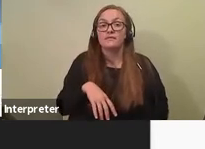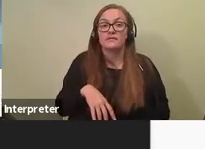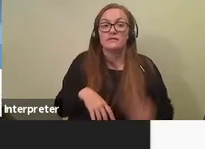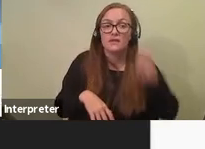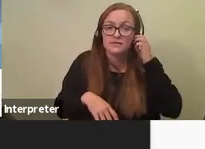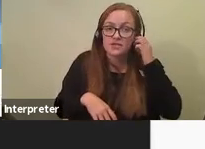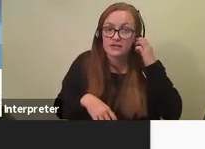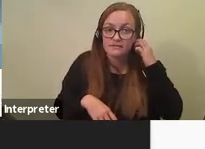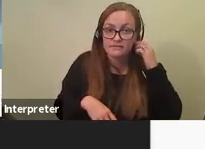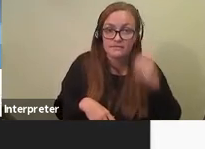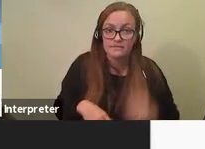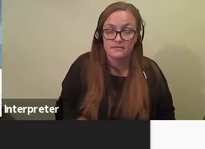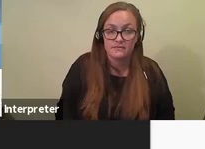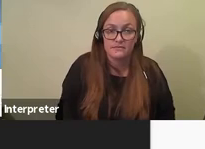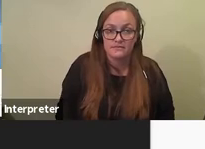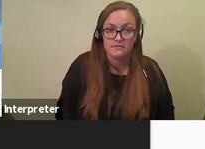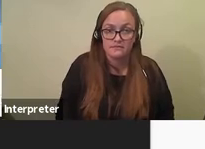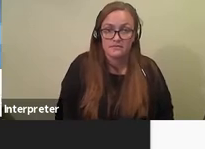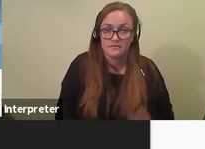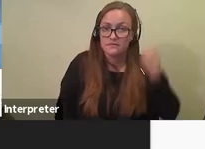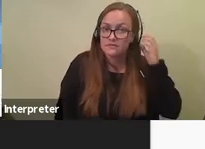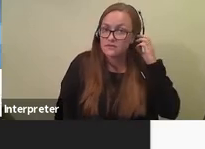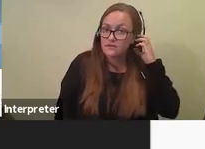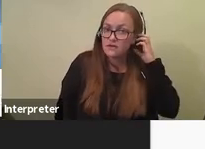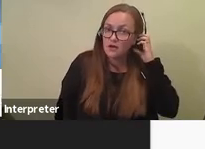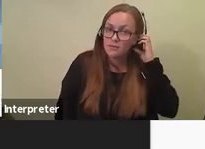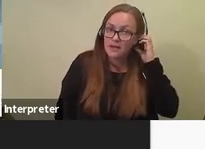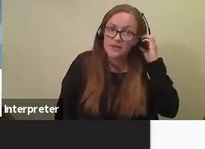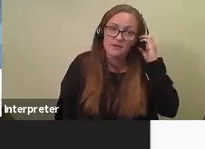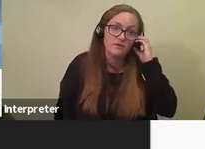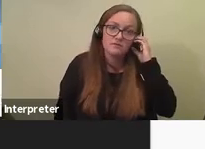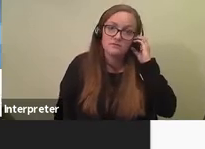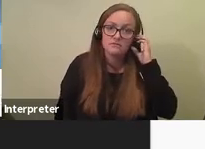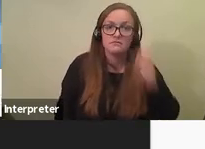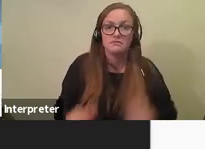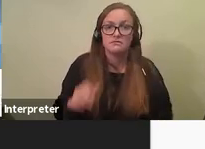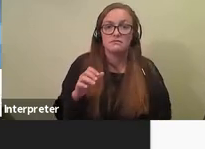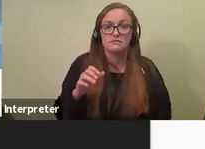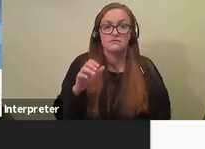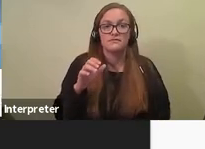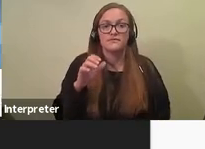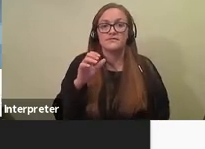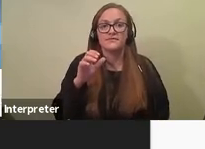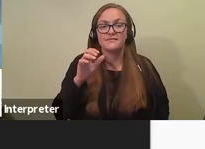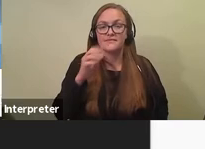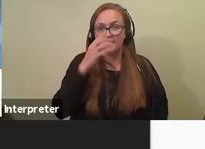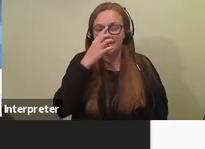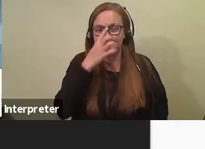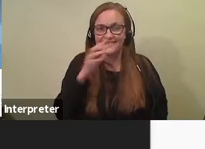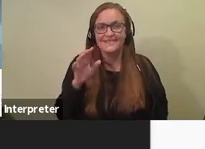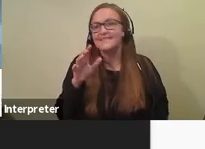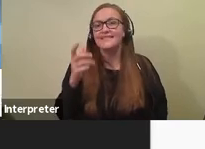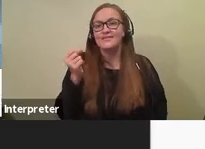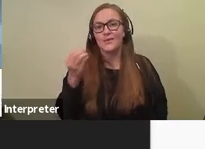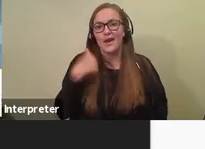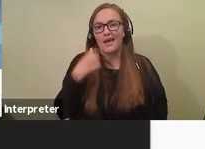that side handled. But in the area of free will, for example, and like the software side of things, I think we're still pretty